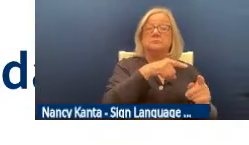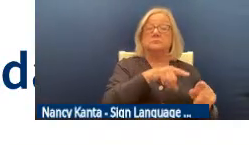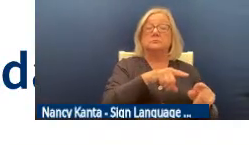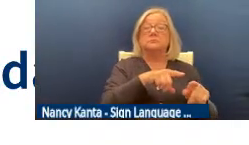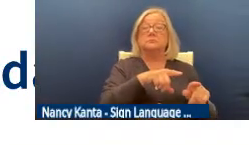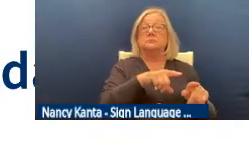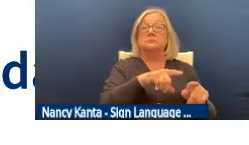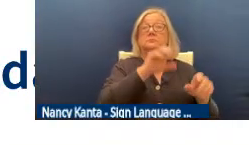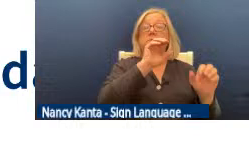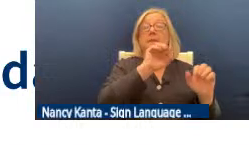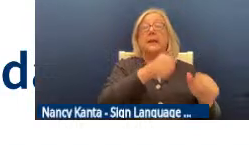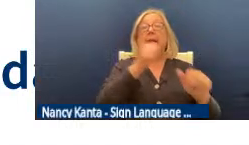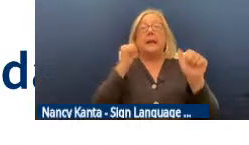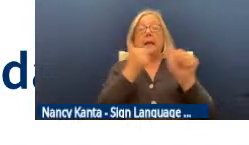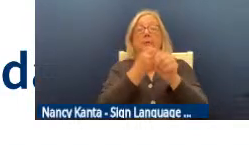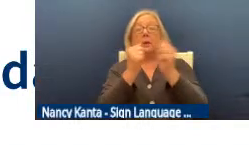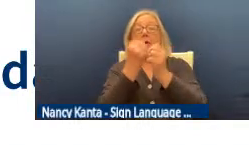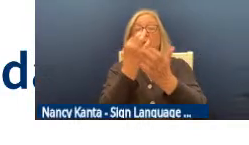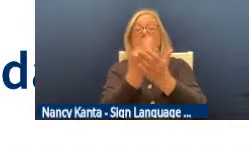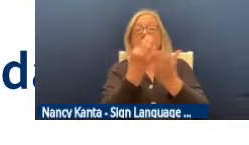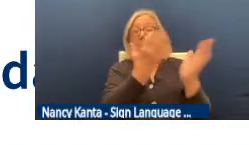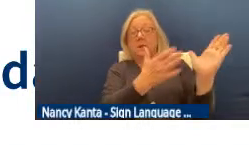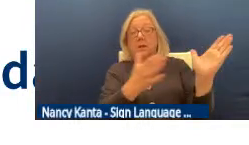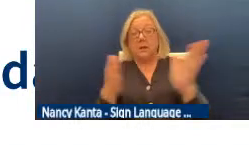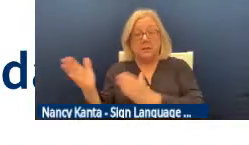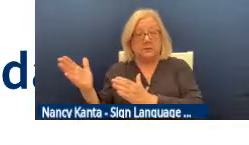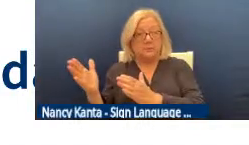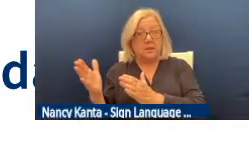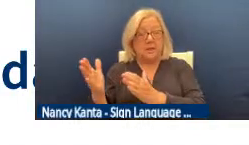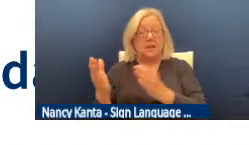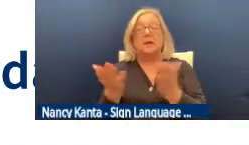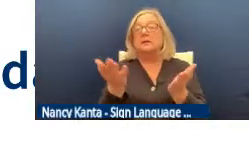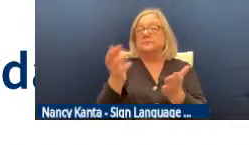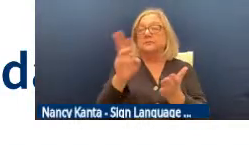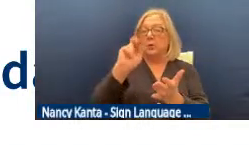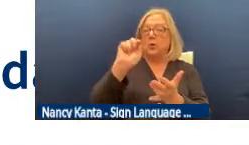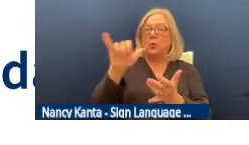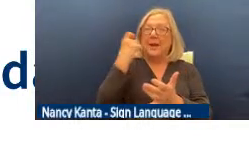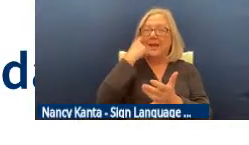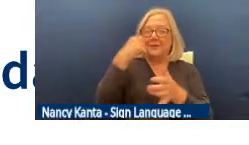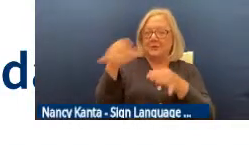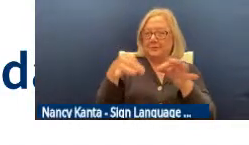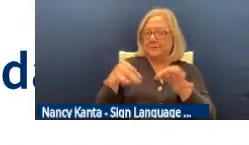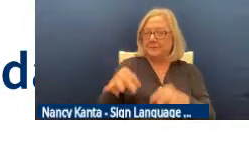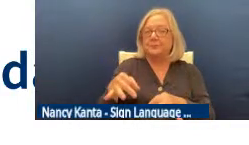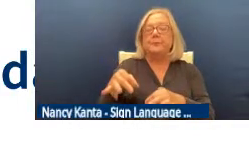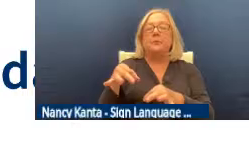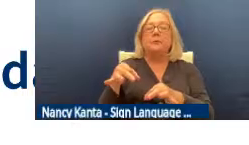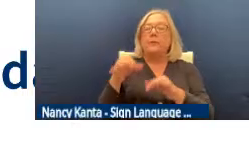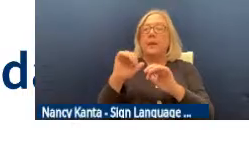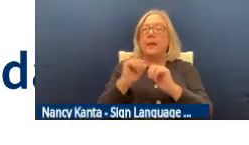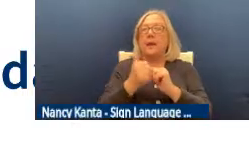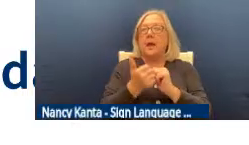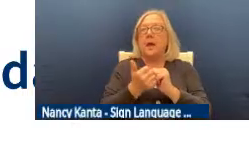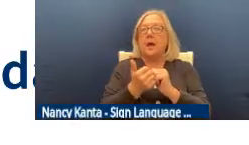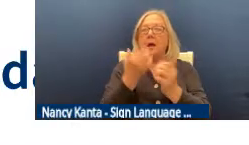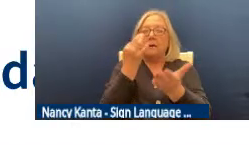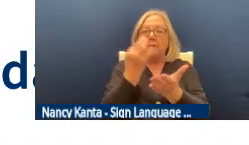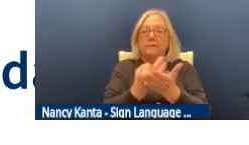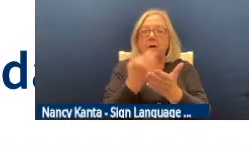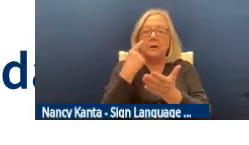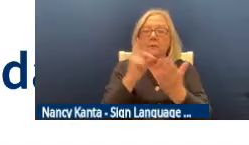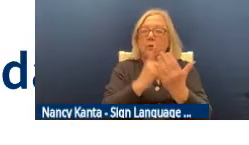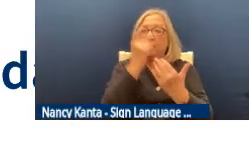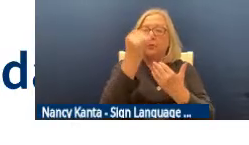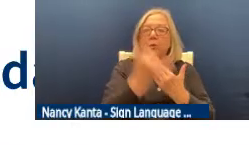finance plan with the information that Ray had just kind of gone over to show how the funding for a program